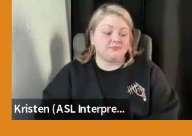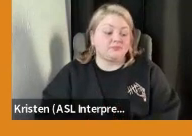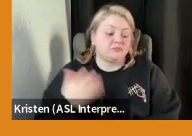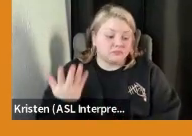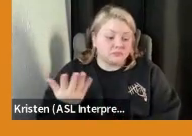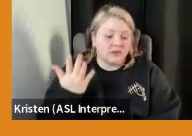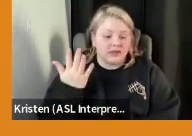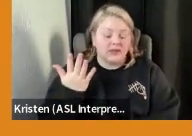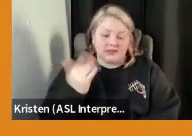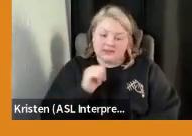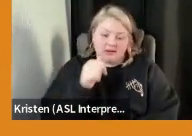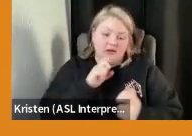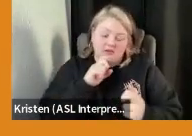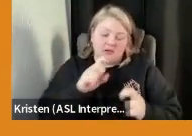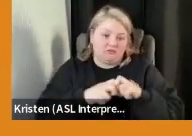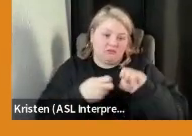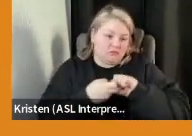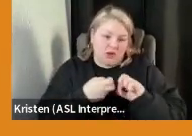So that is not a problem.